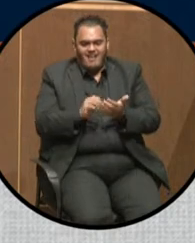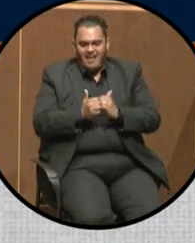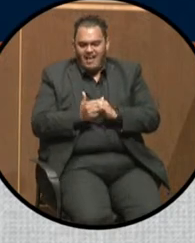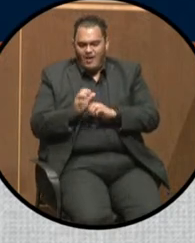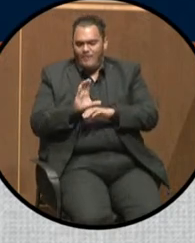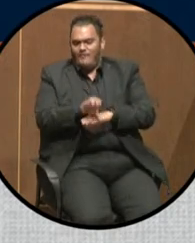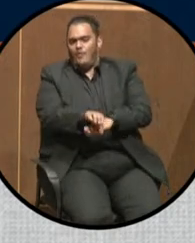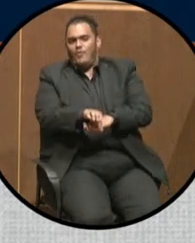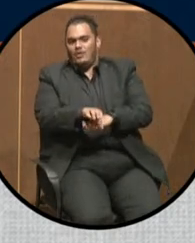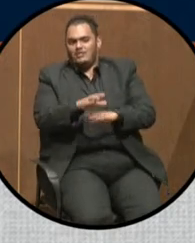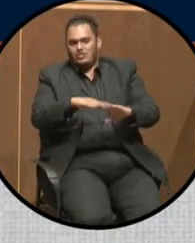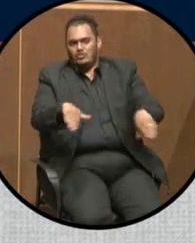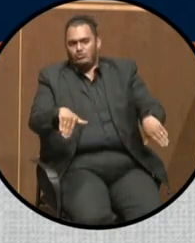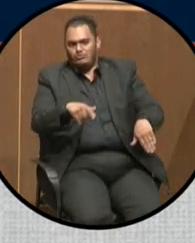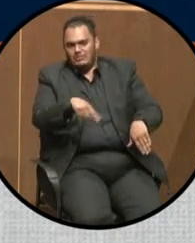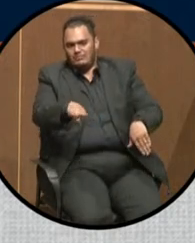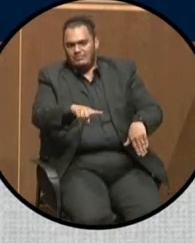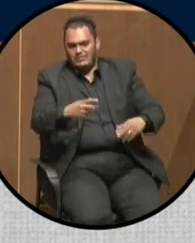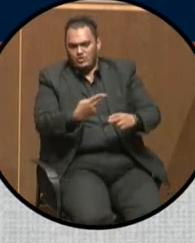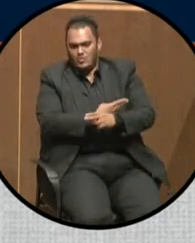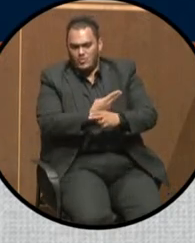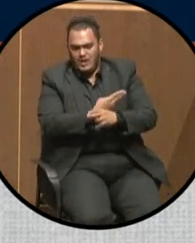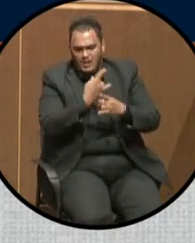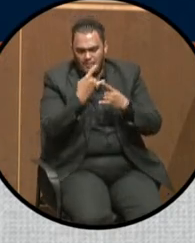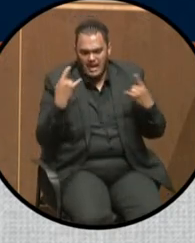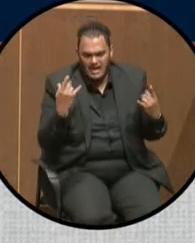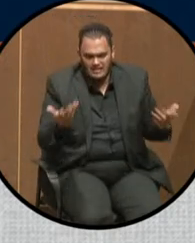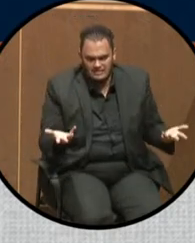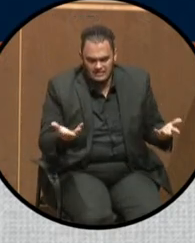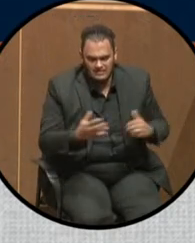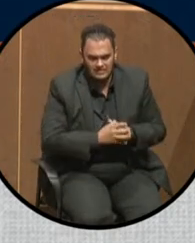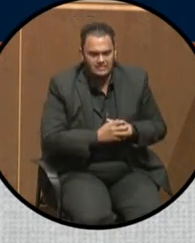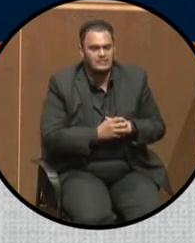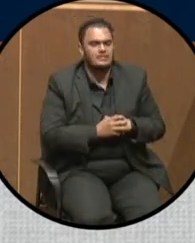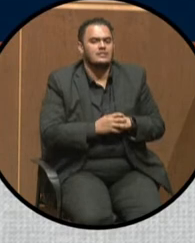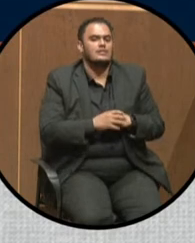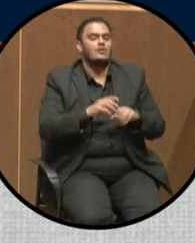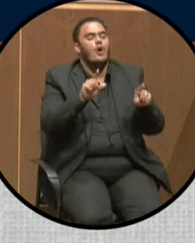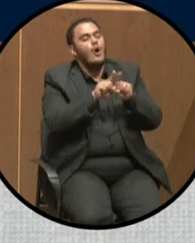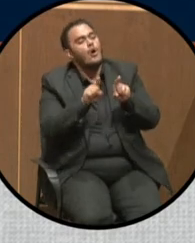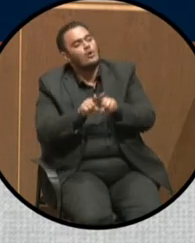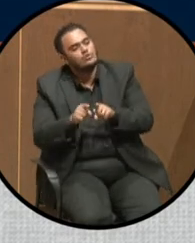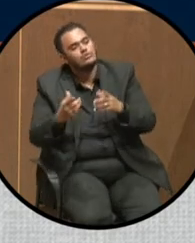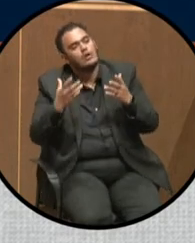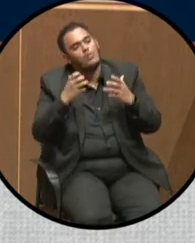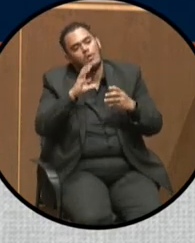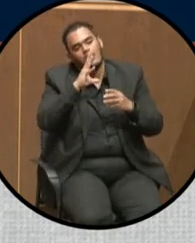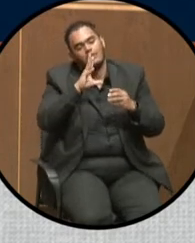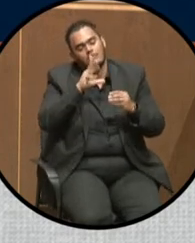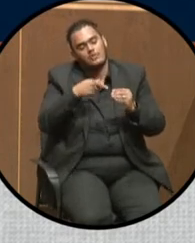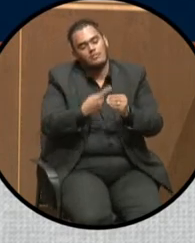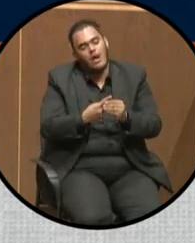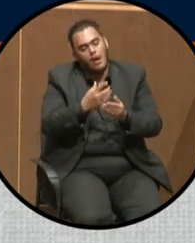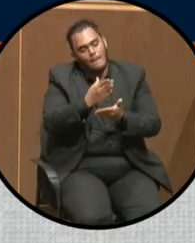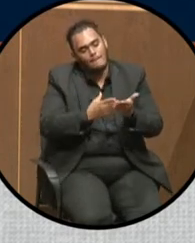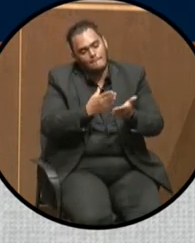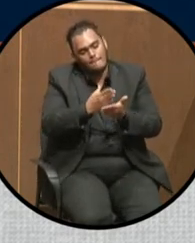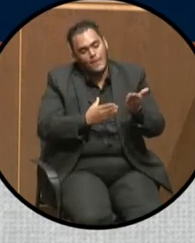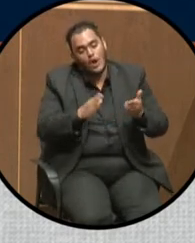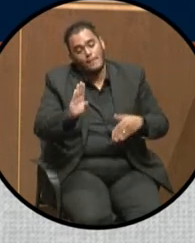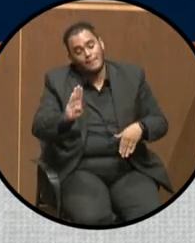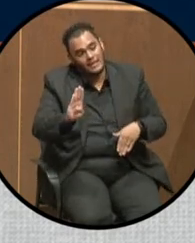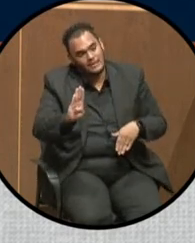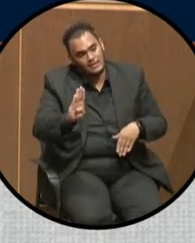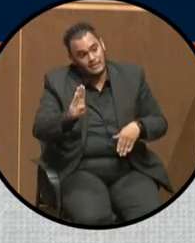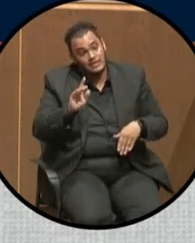decide what they would like their kids to do. And then I also just wanted to quickly touch on part B of this policy. Absolutely